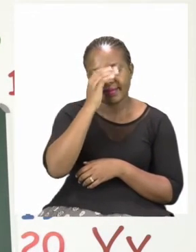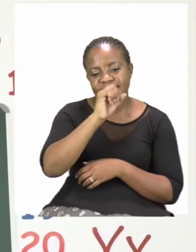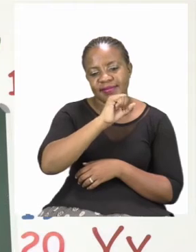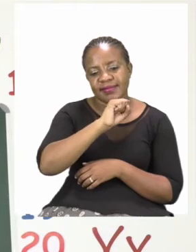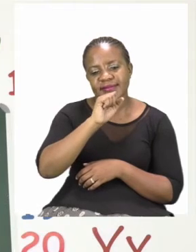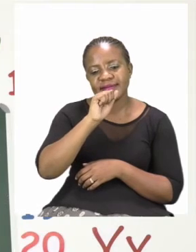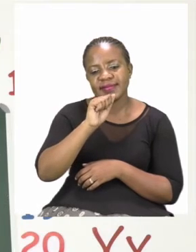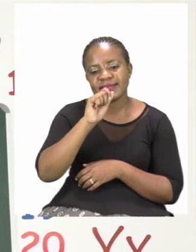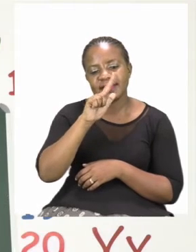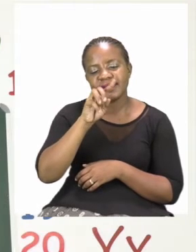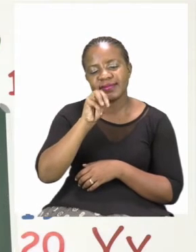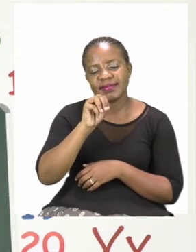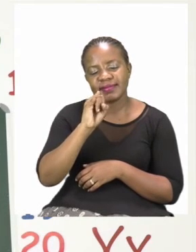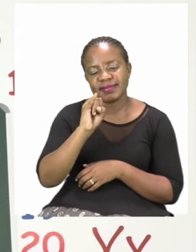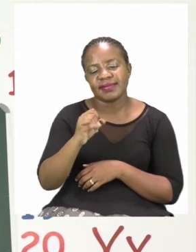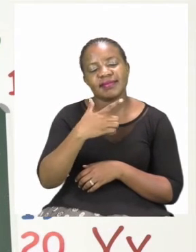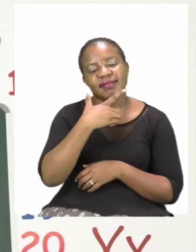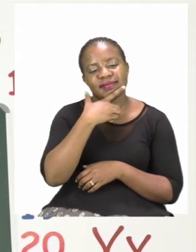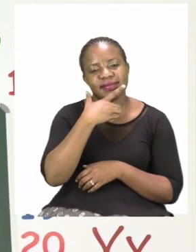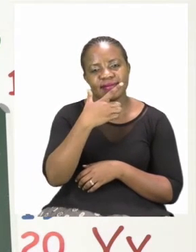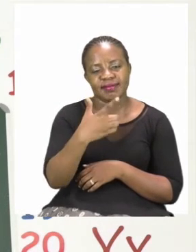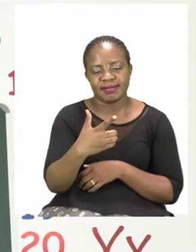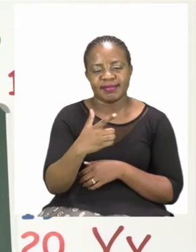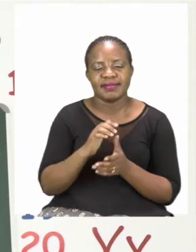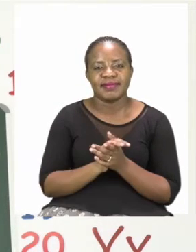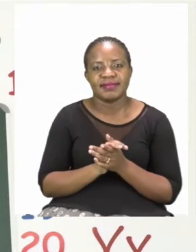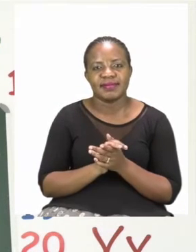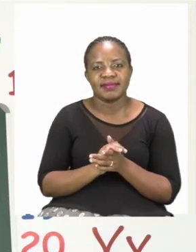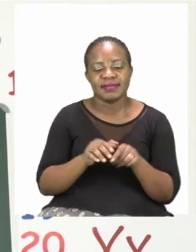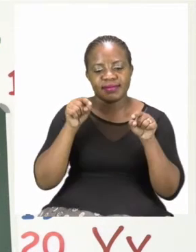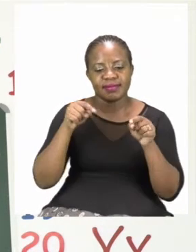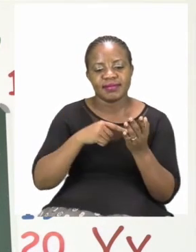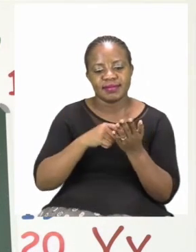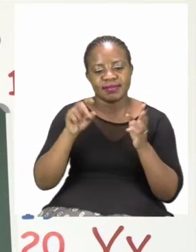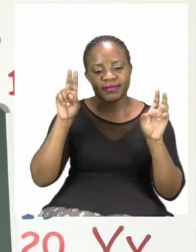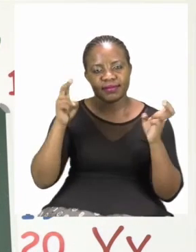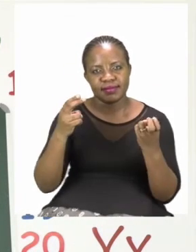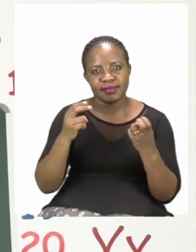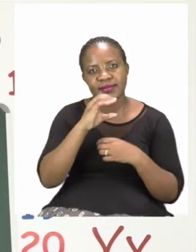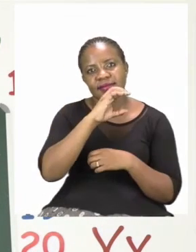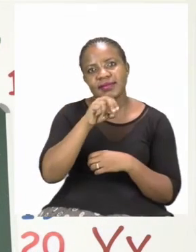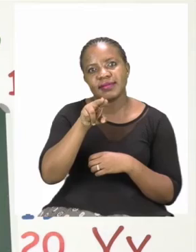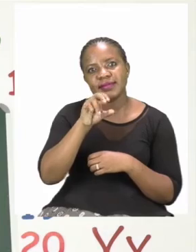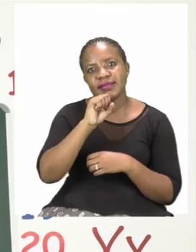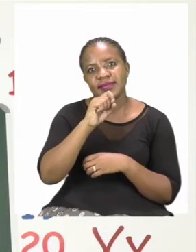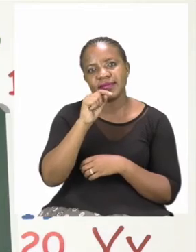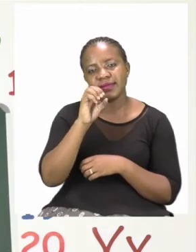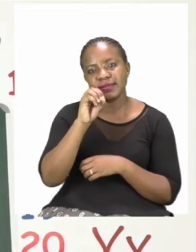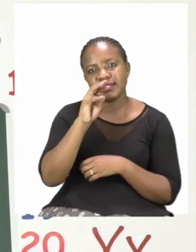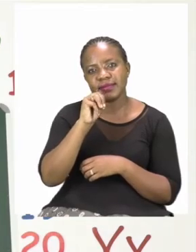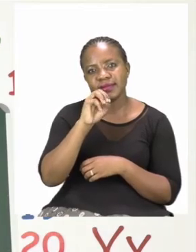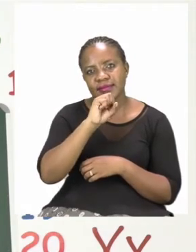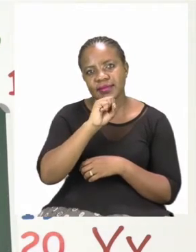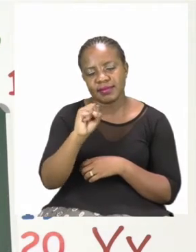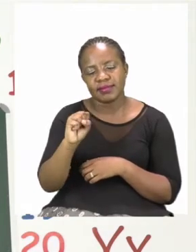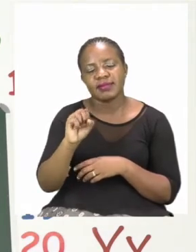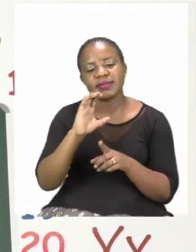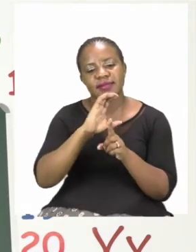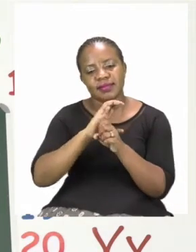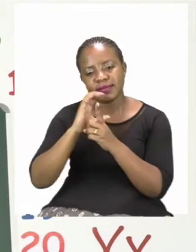so much for joining me today. Our theme this week is customs